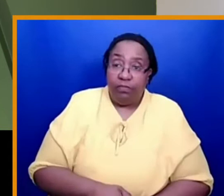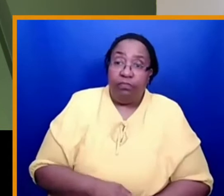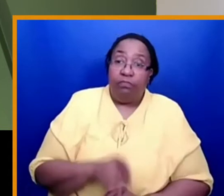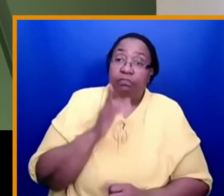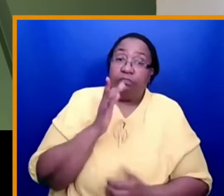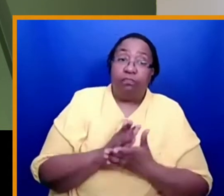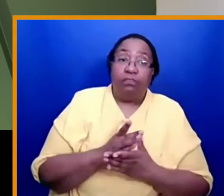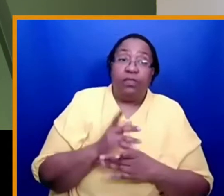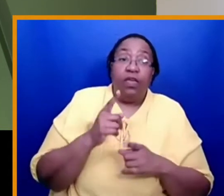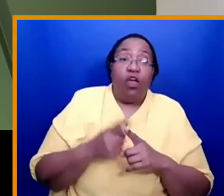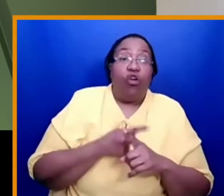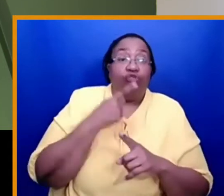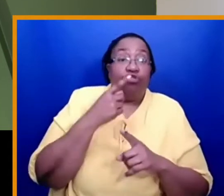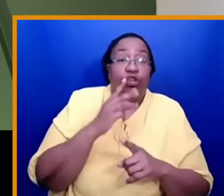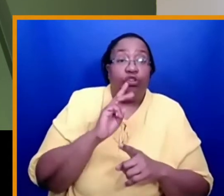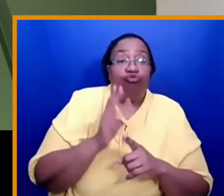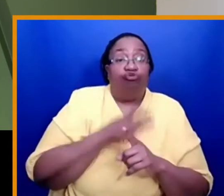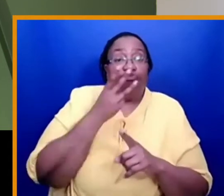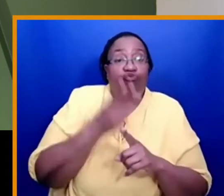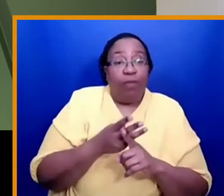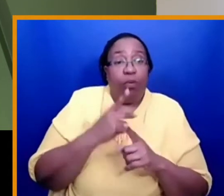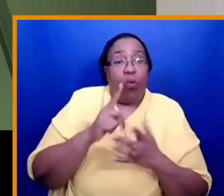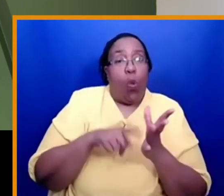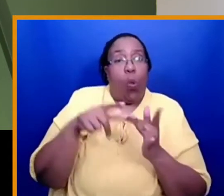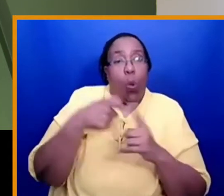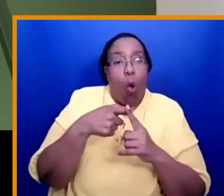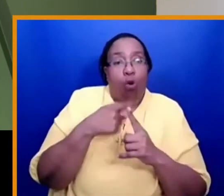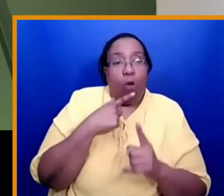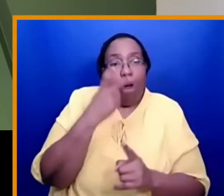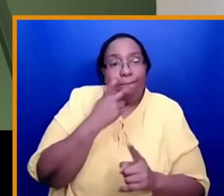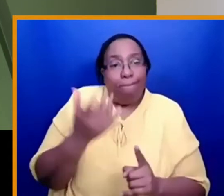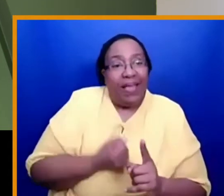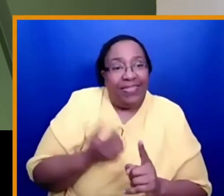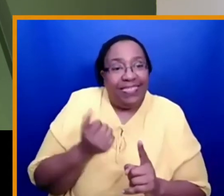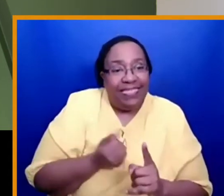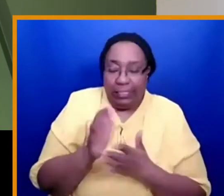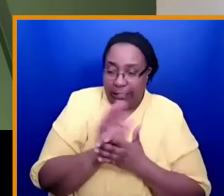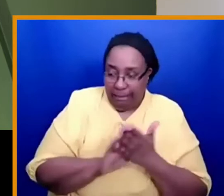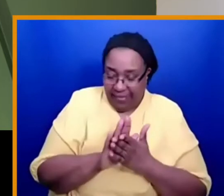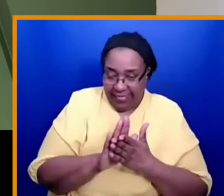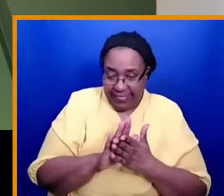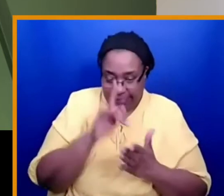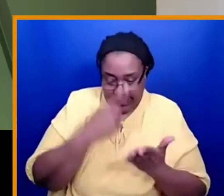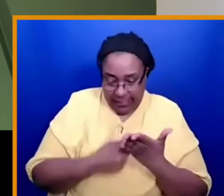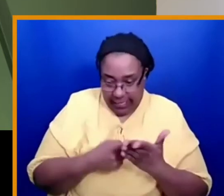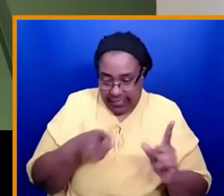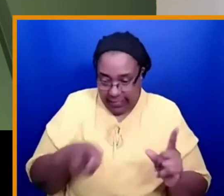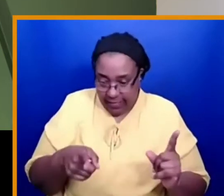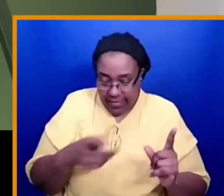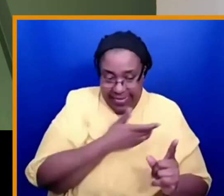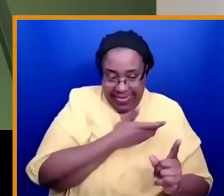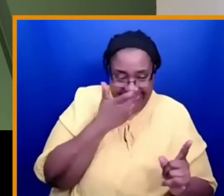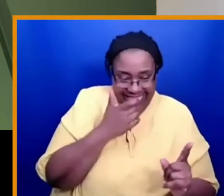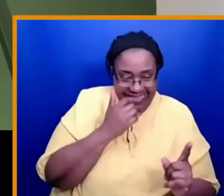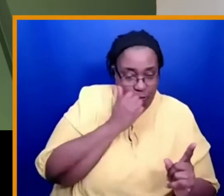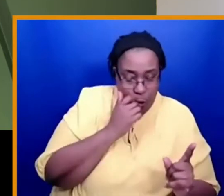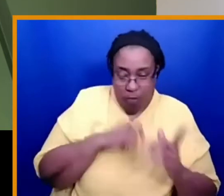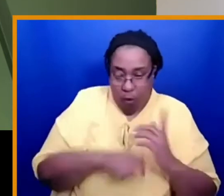pensions and the increase in energy prices, they were being forced to choose between heating and eating. their energy bill has already increased